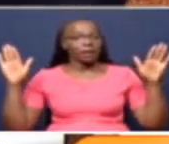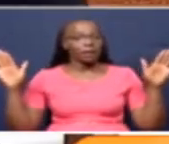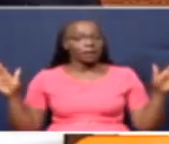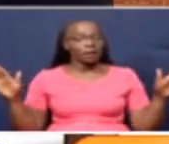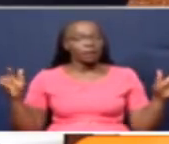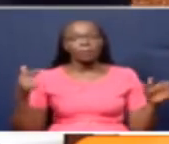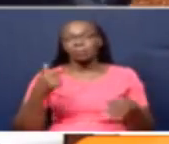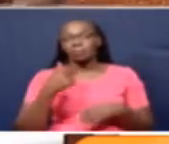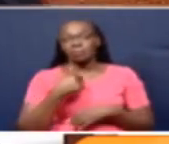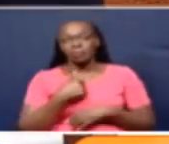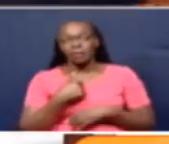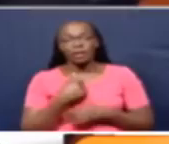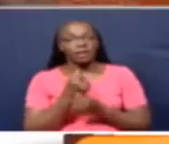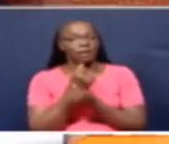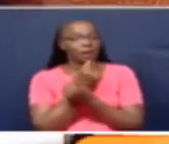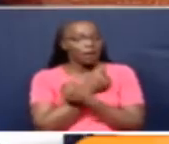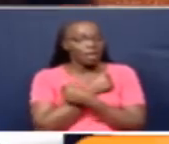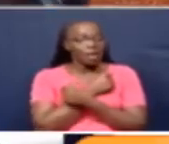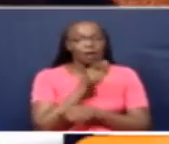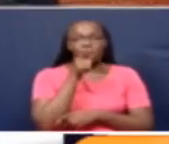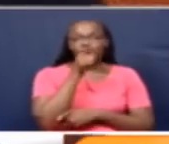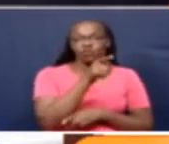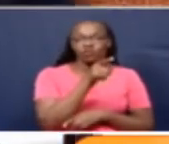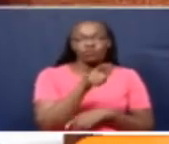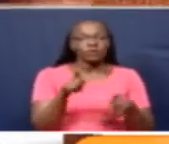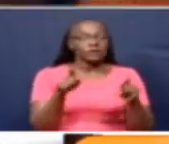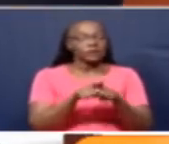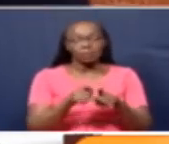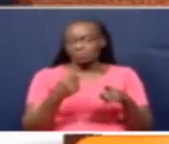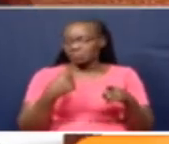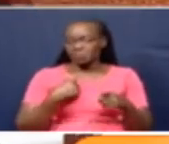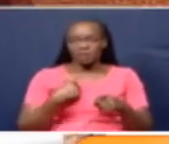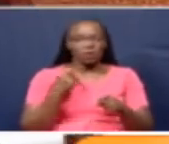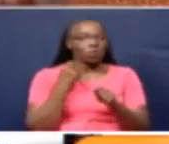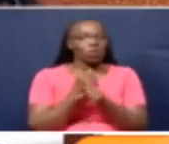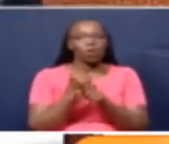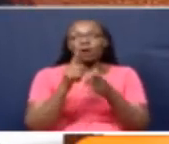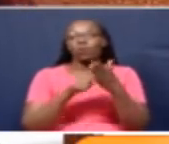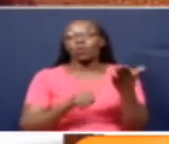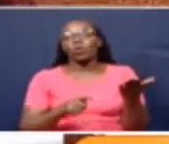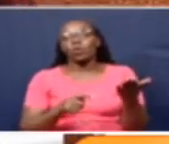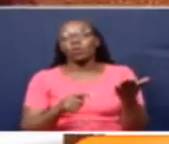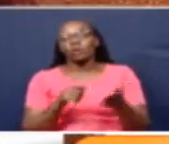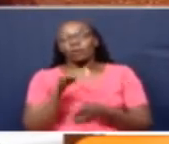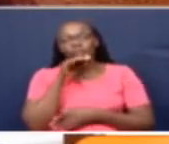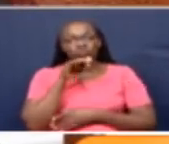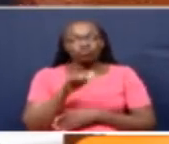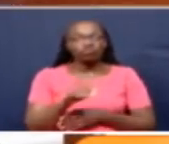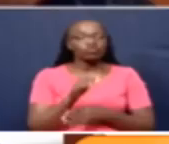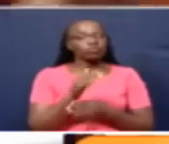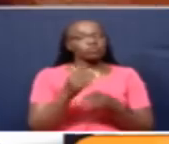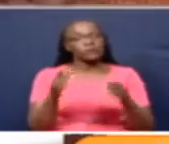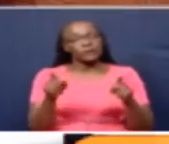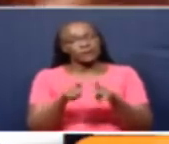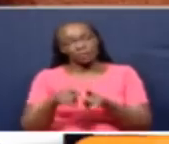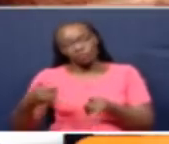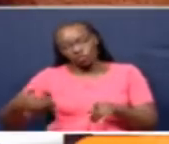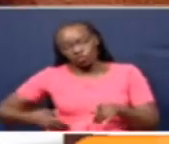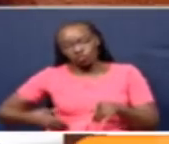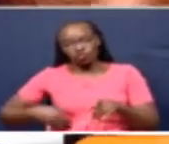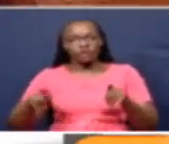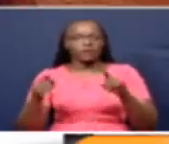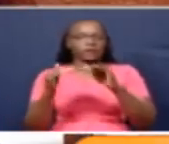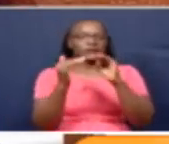nakupenda Malaika, namini fanyeje, kijana mwenzio, nashindwa na